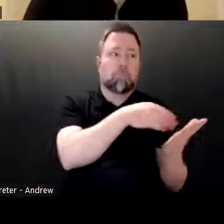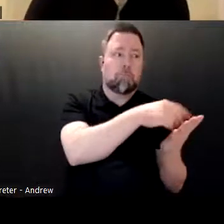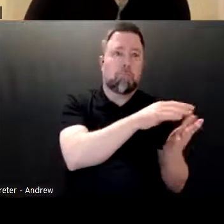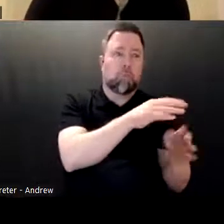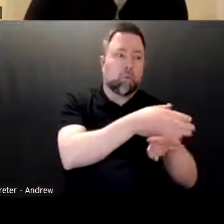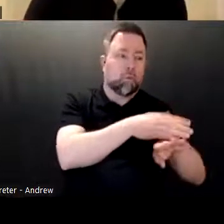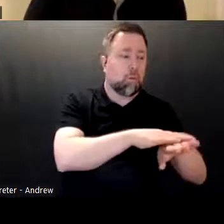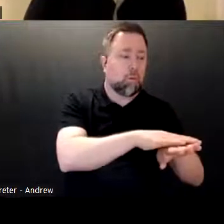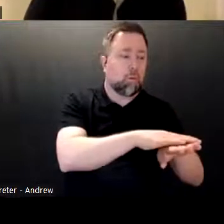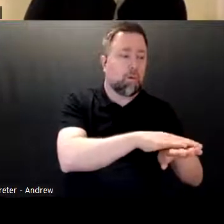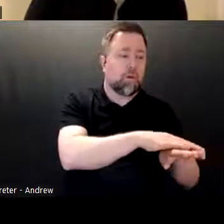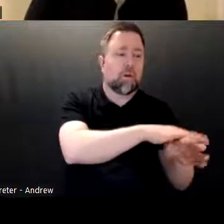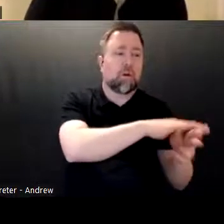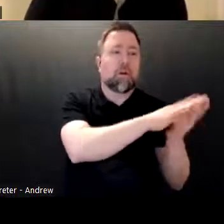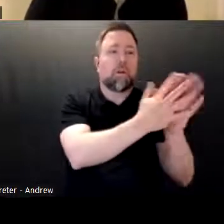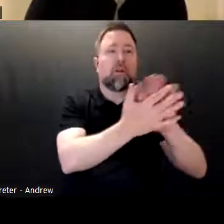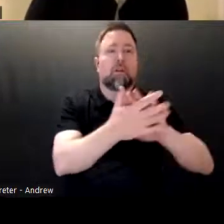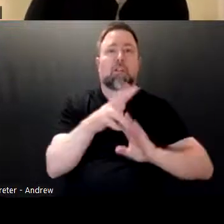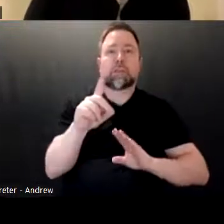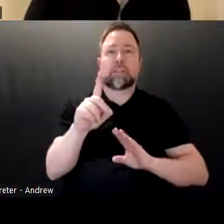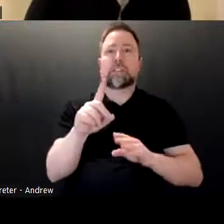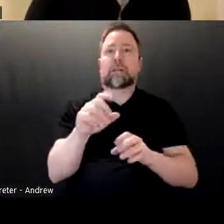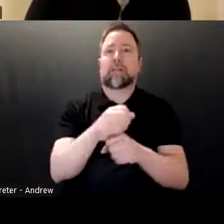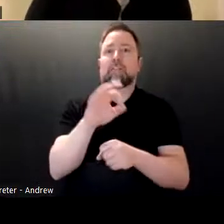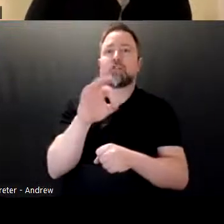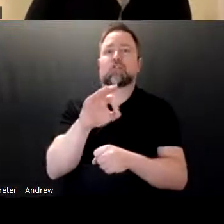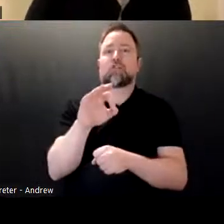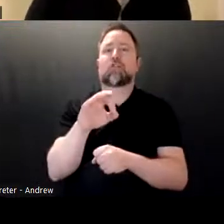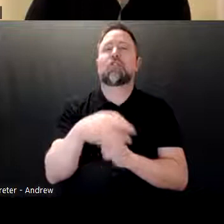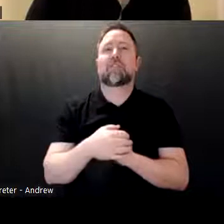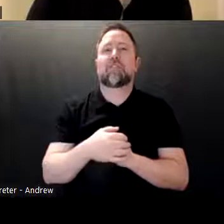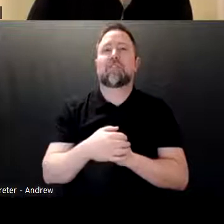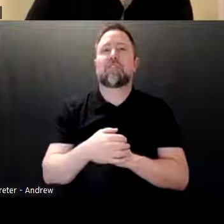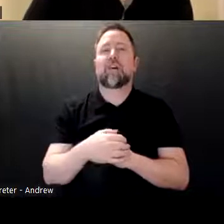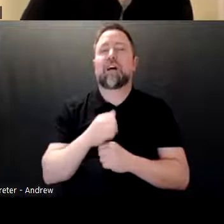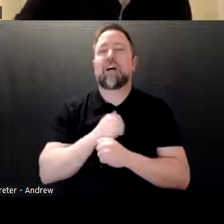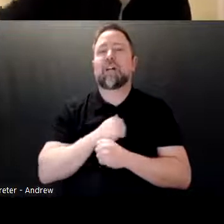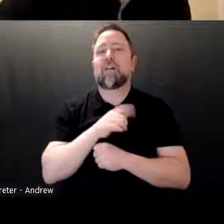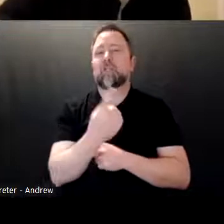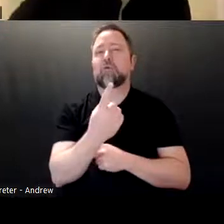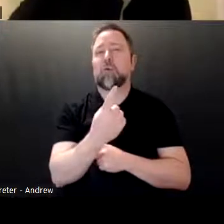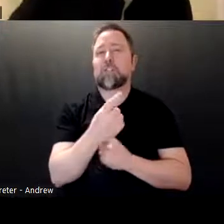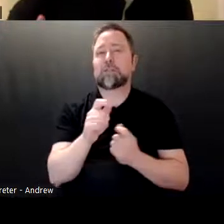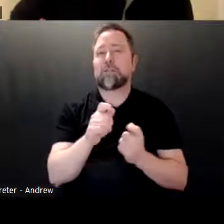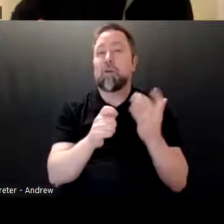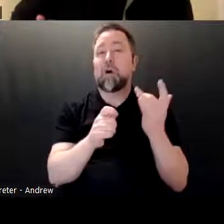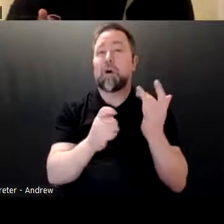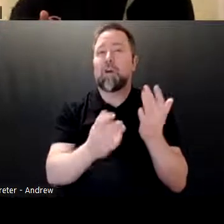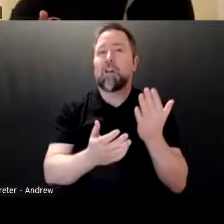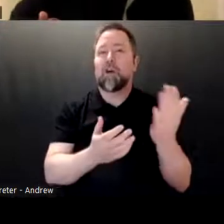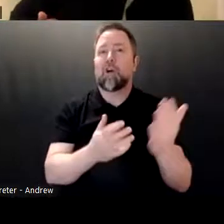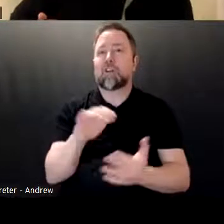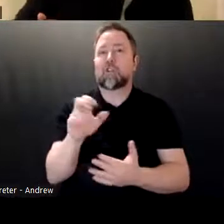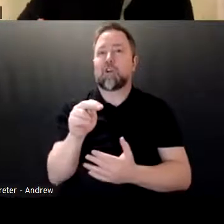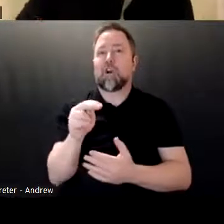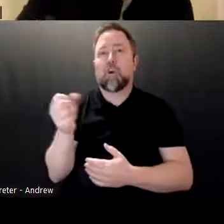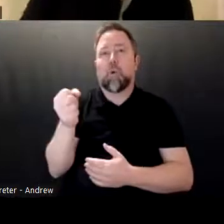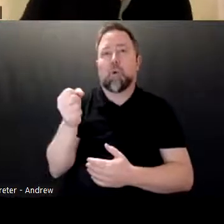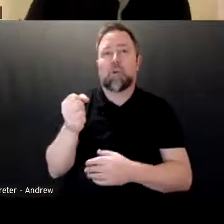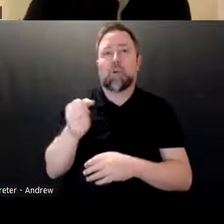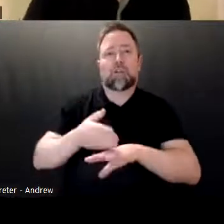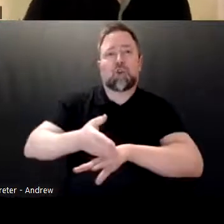Wharton was not an architect, though the site is a National Historic Landmark for architecture. So he did need help in the construction of